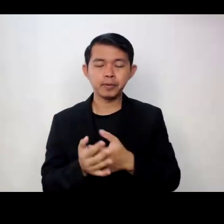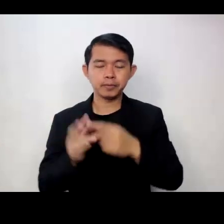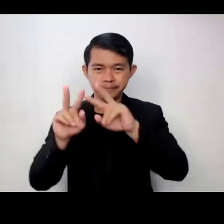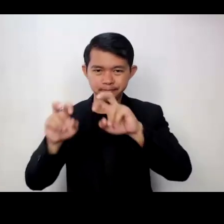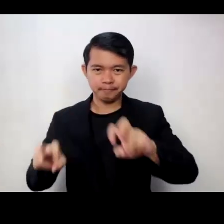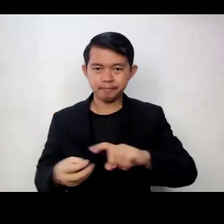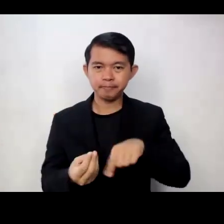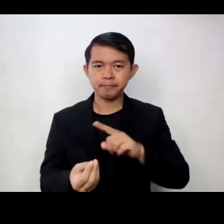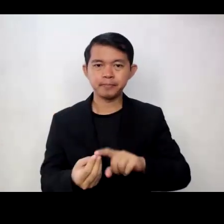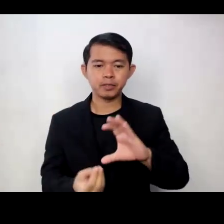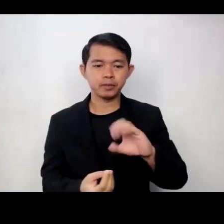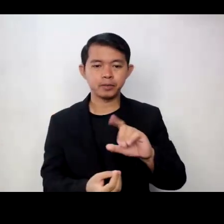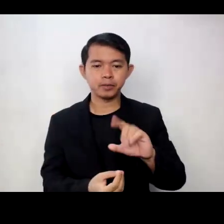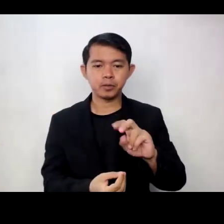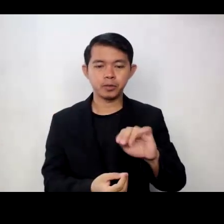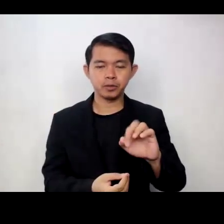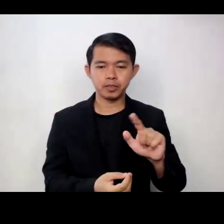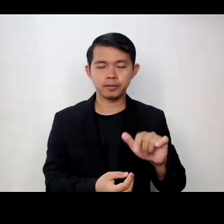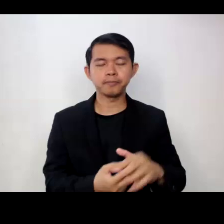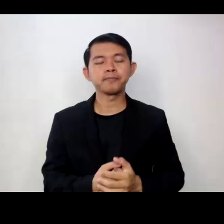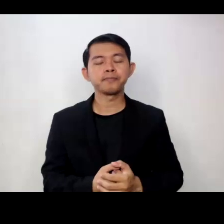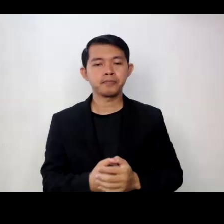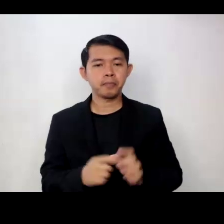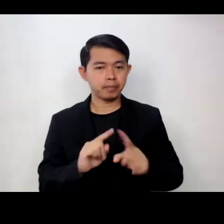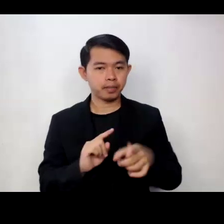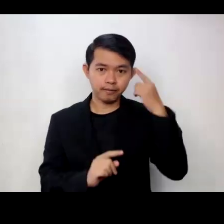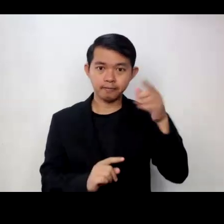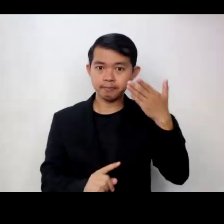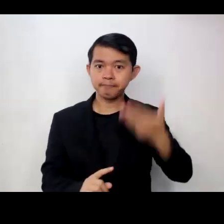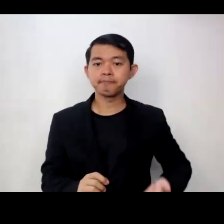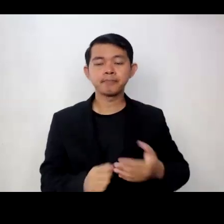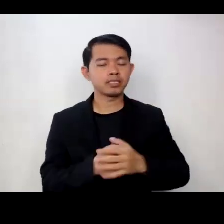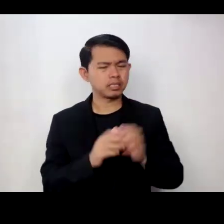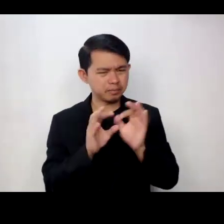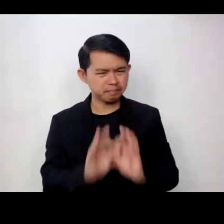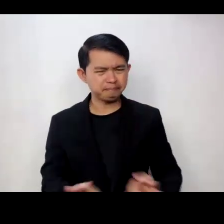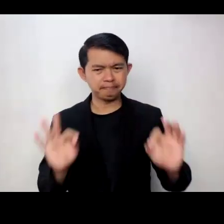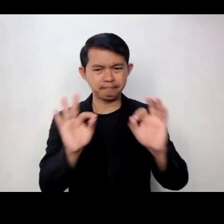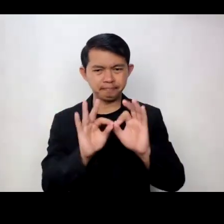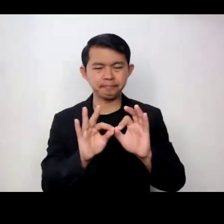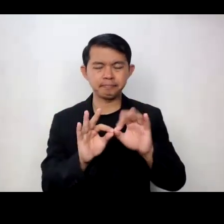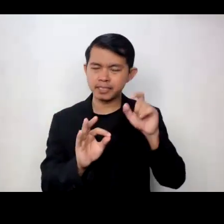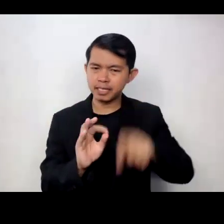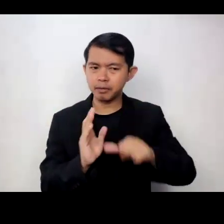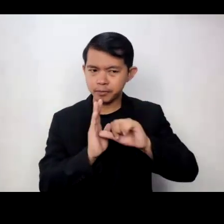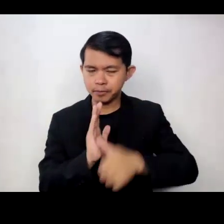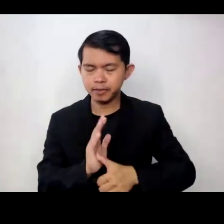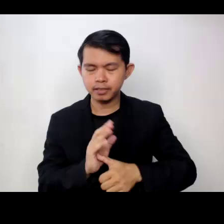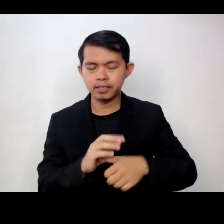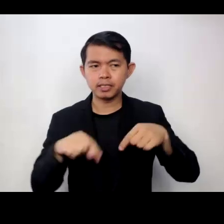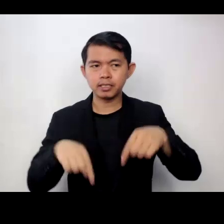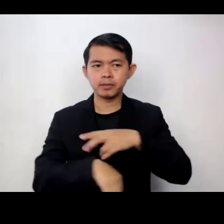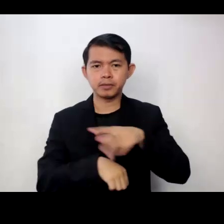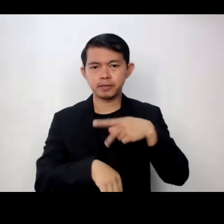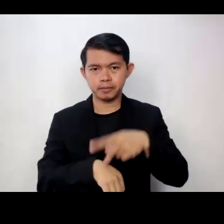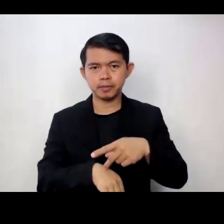colonization whatsoever. But for me, no, it is also important to really assert na in the Philippines, we